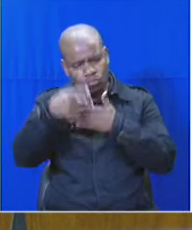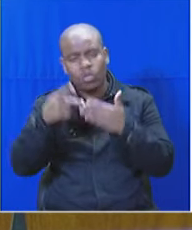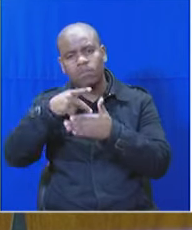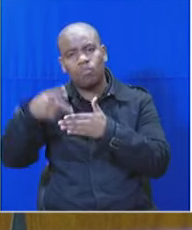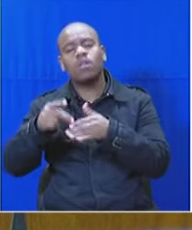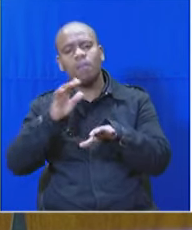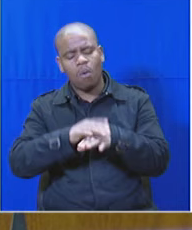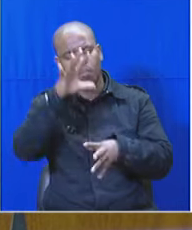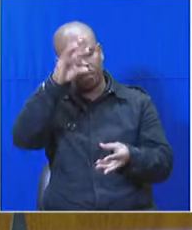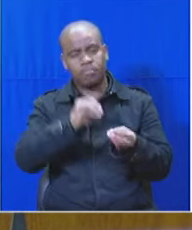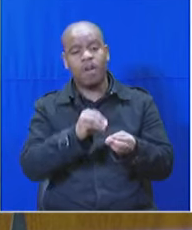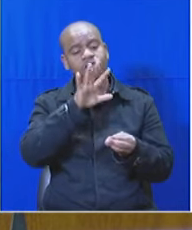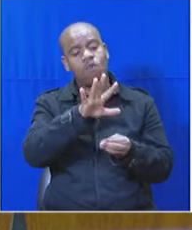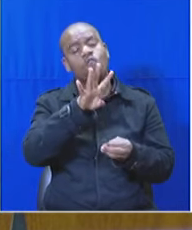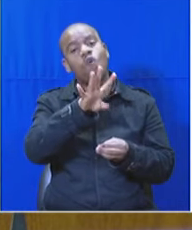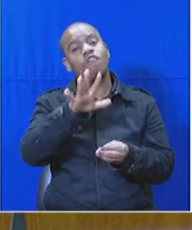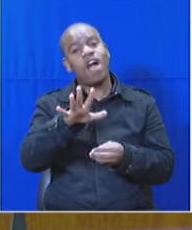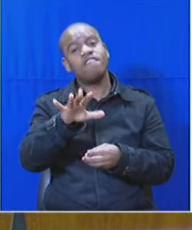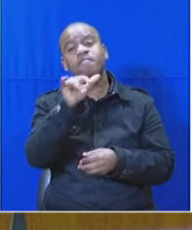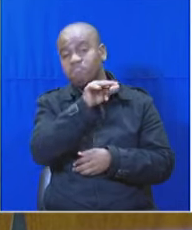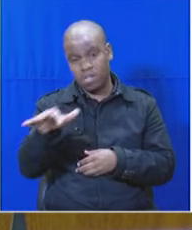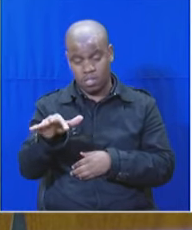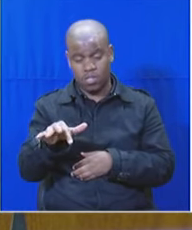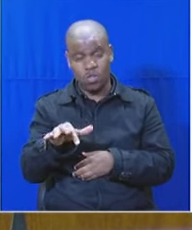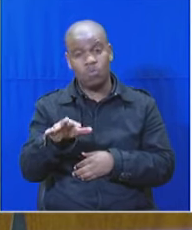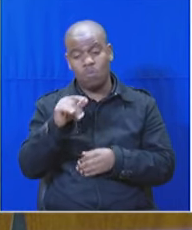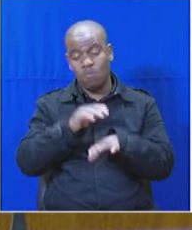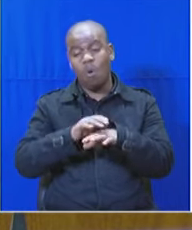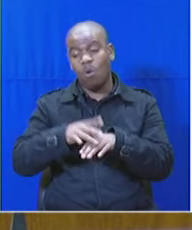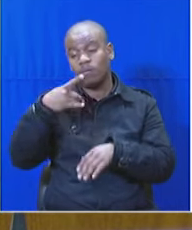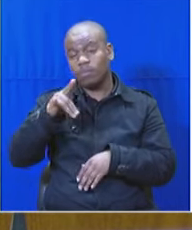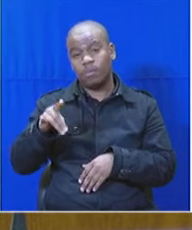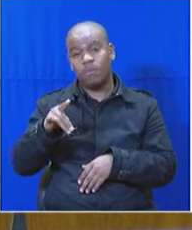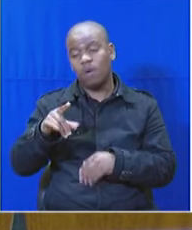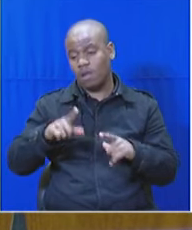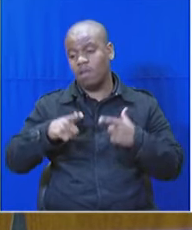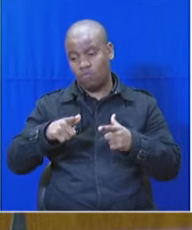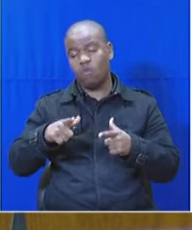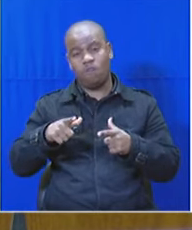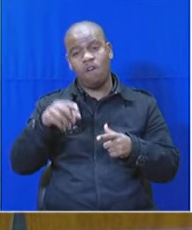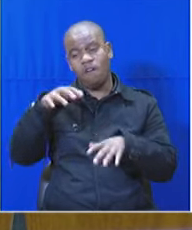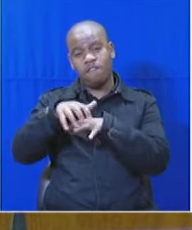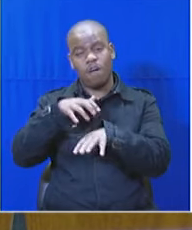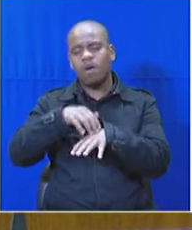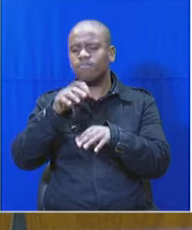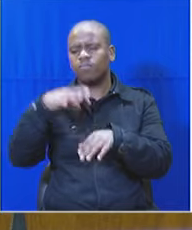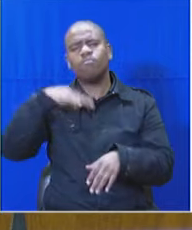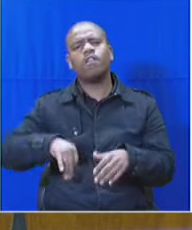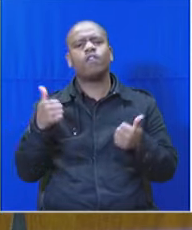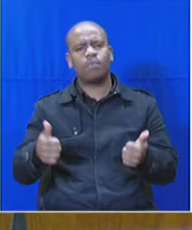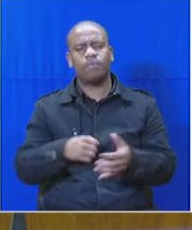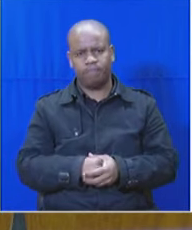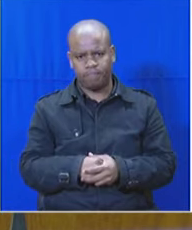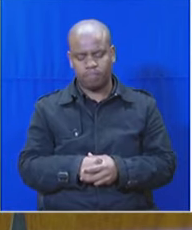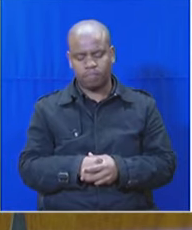at a value of 45 million, benefiting 2,000 livestock farmers. Over the past years, we have